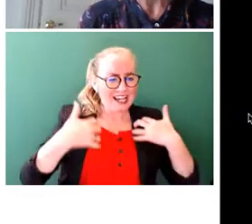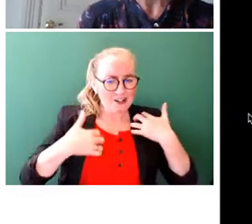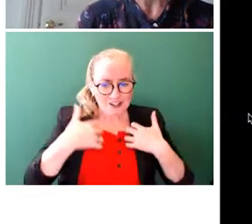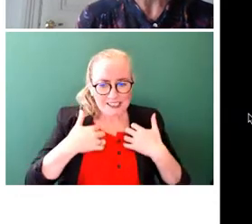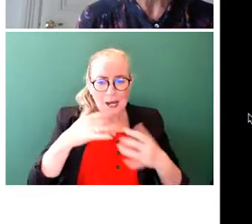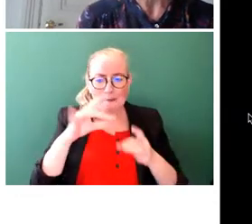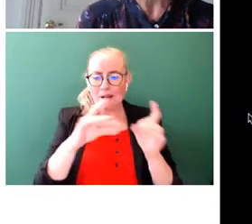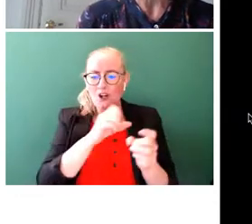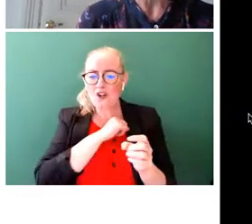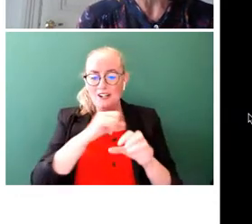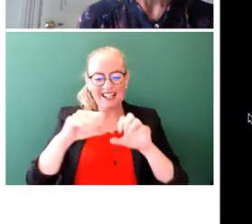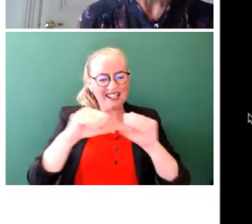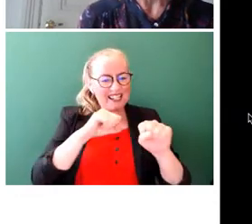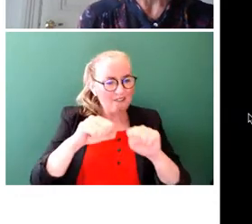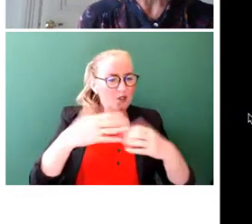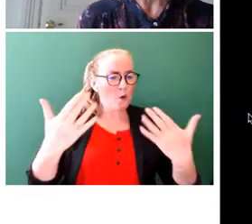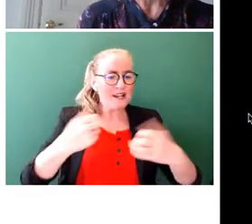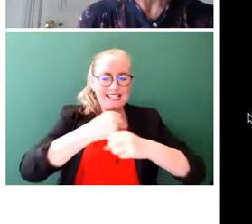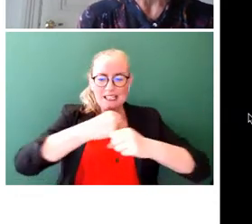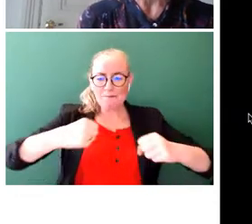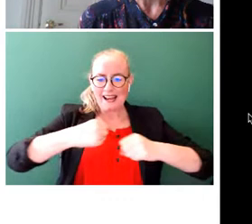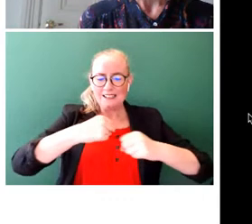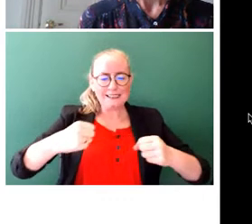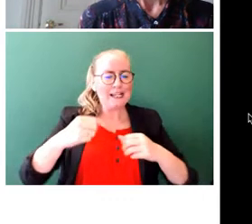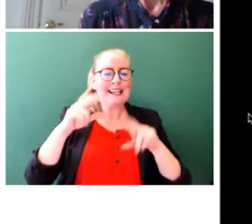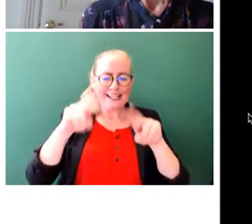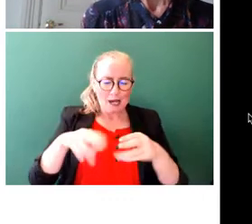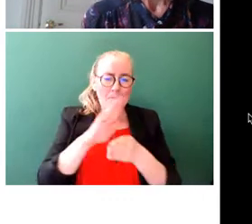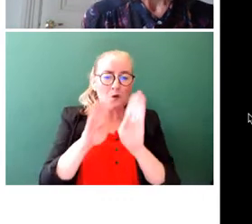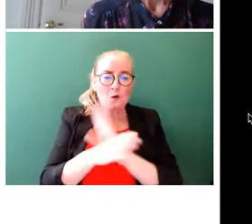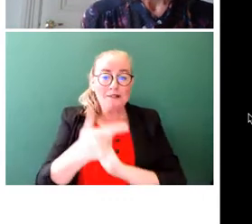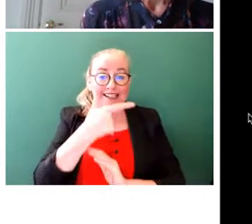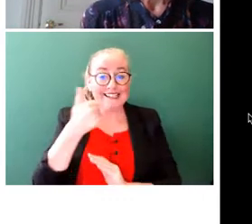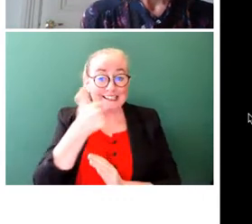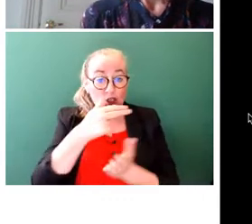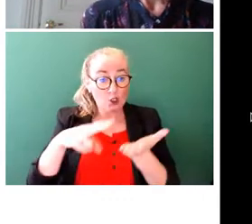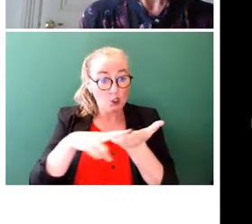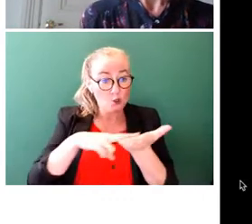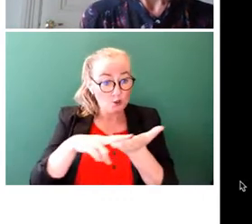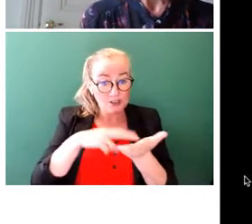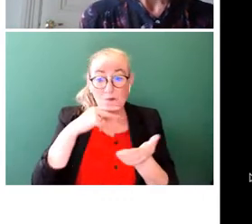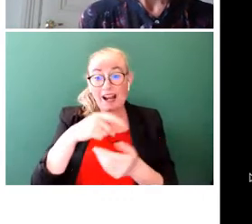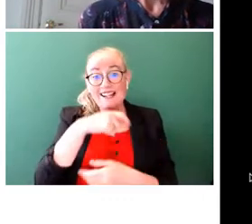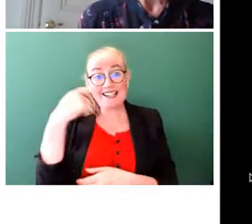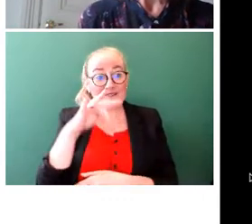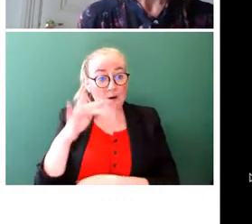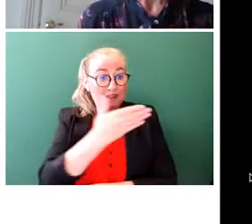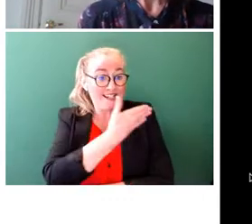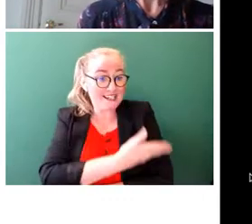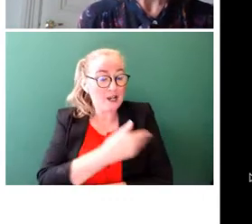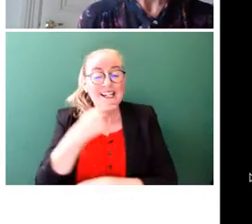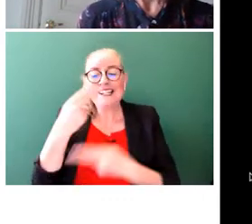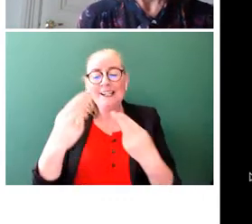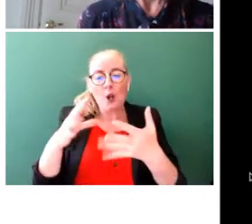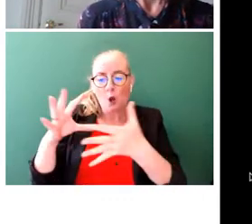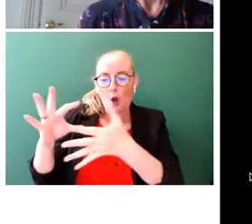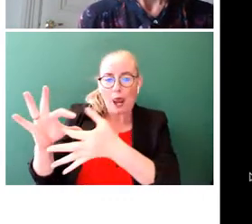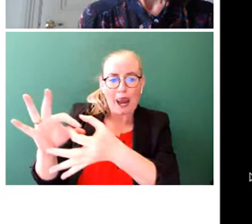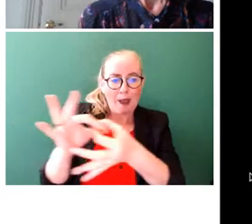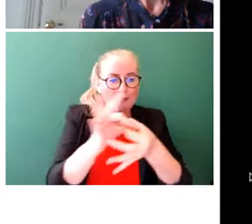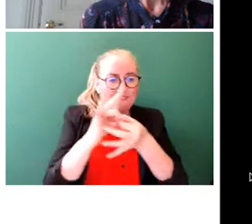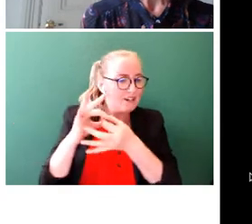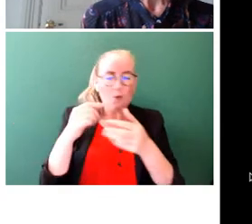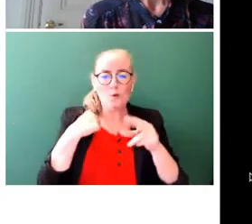sure that our services and spaces are easy to use. But as I said from the start, this is a collaborative approach, so we cannot do this